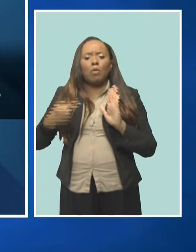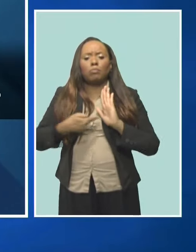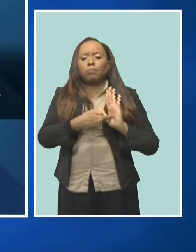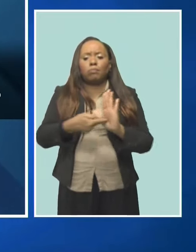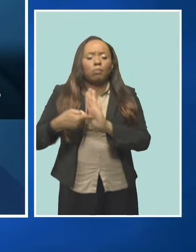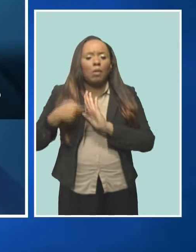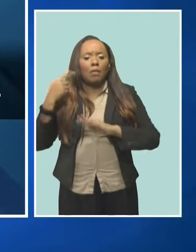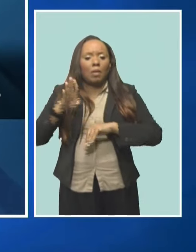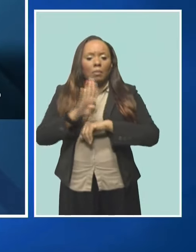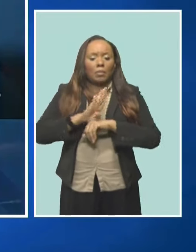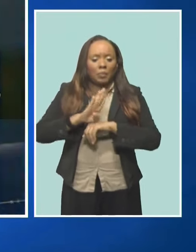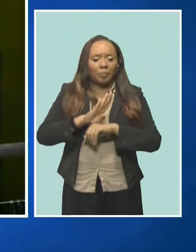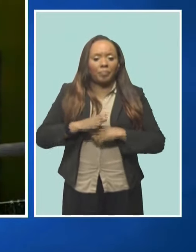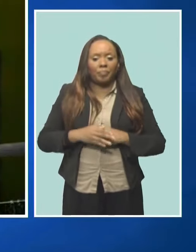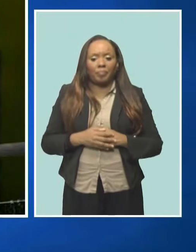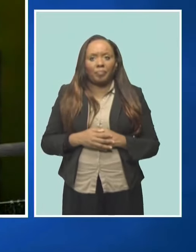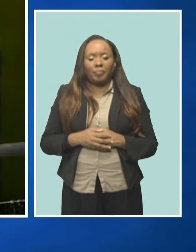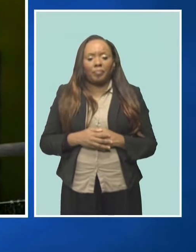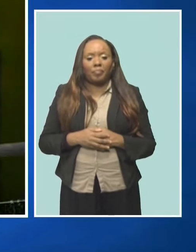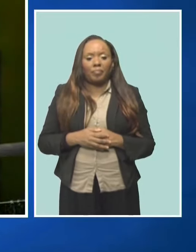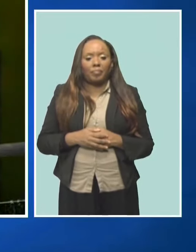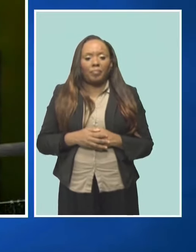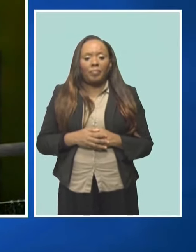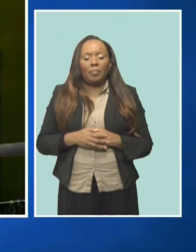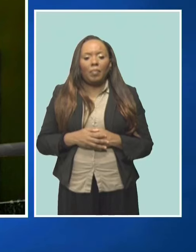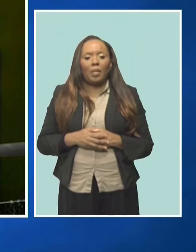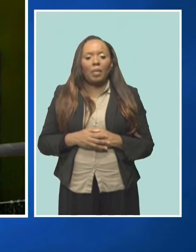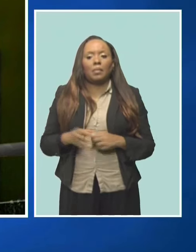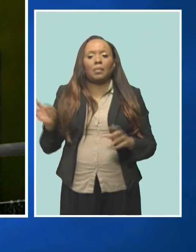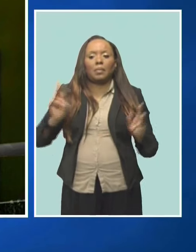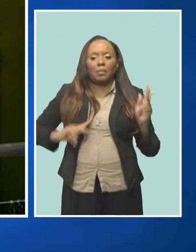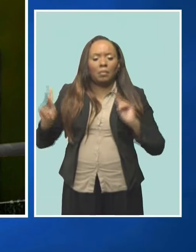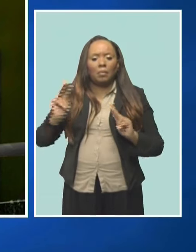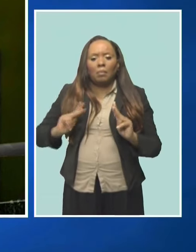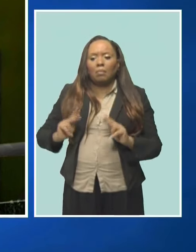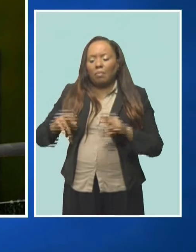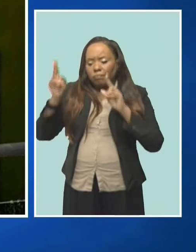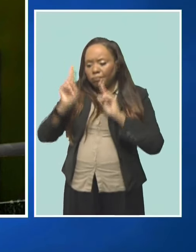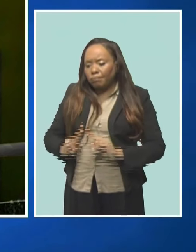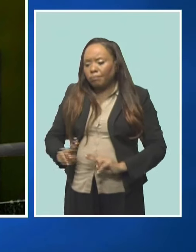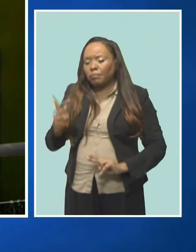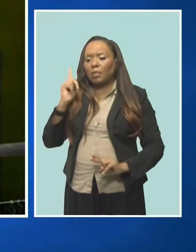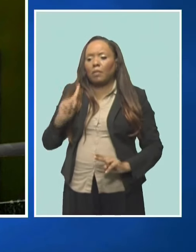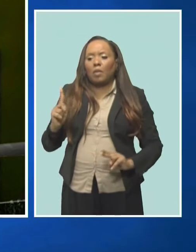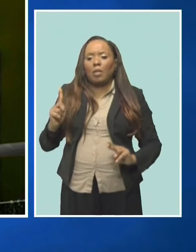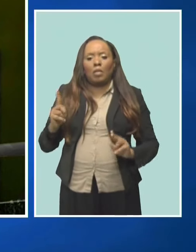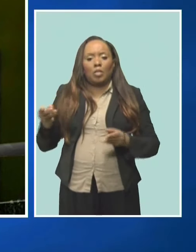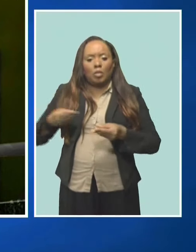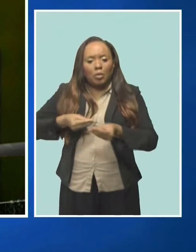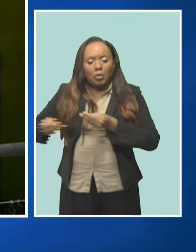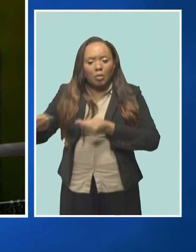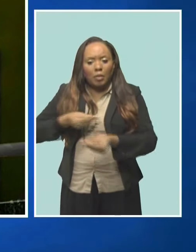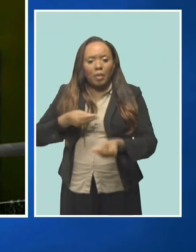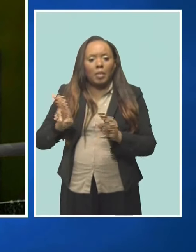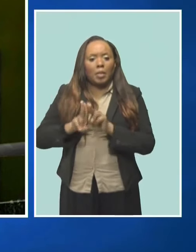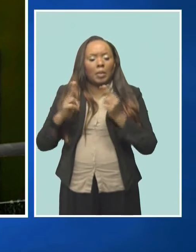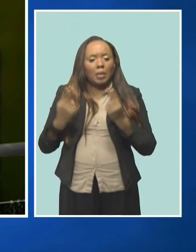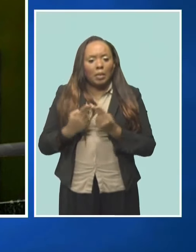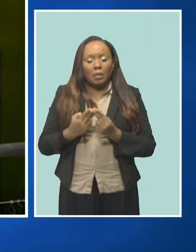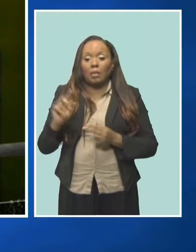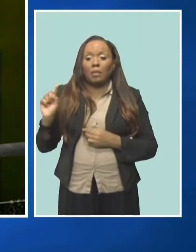Barbados. He is to be recognized as a trailblazer for the Barbados Labour movement, in that he became the first trade union leader